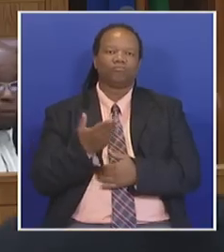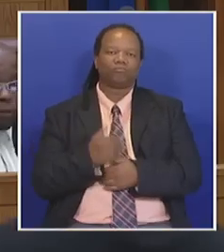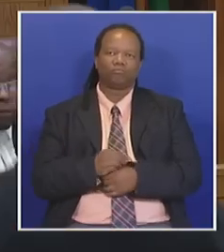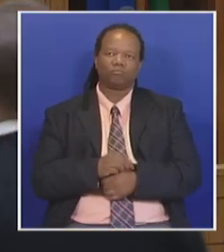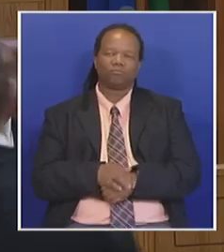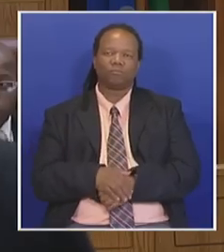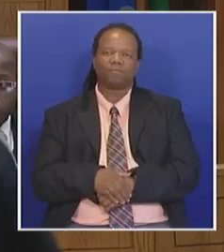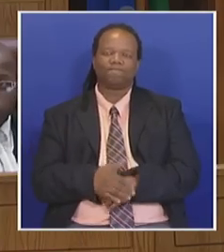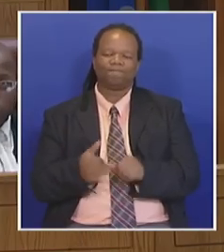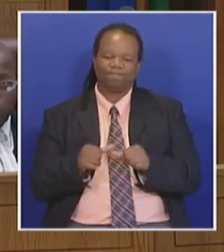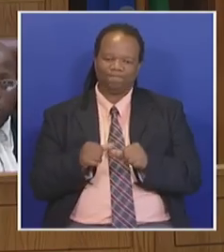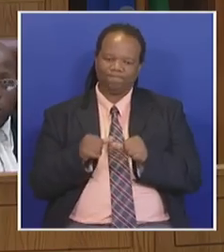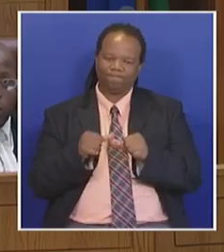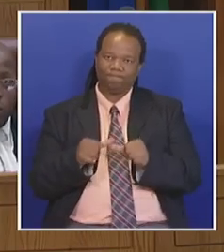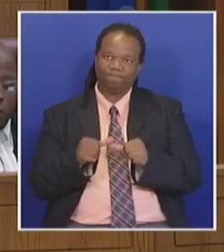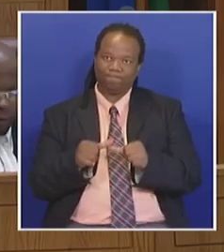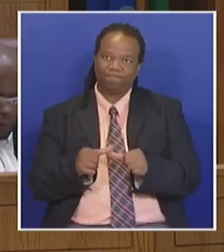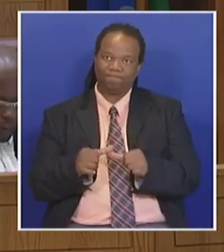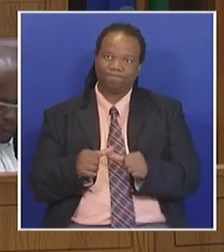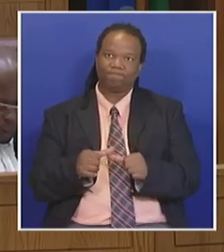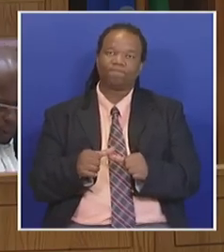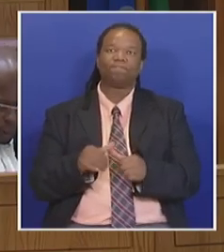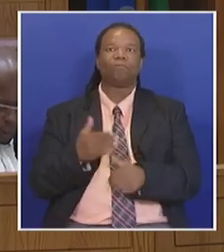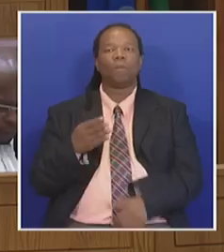We proceed to Honorable Mokhosi.